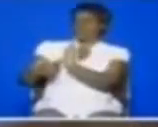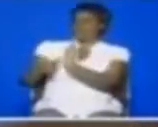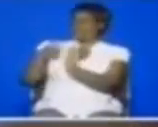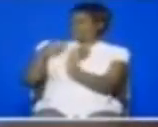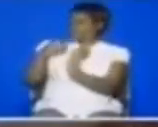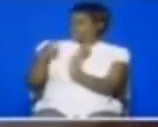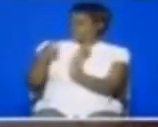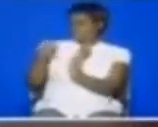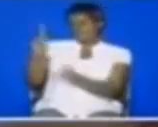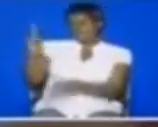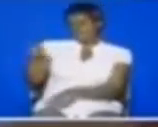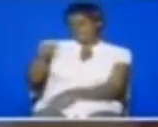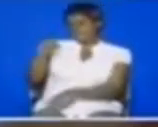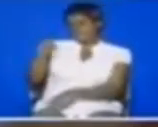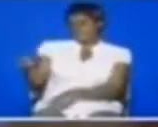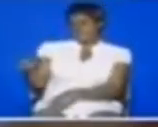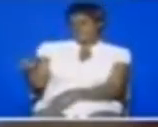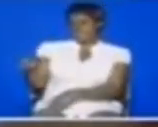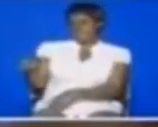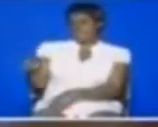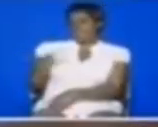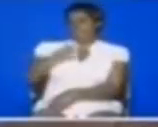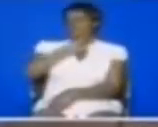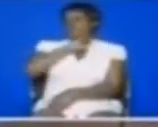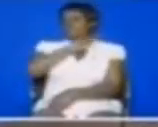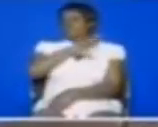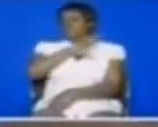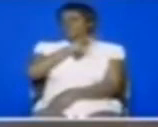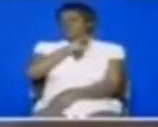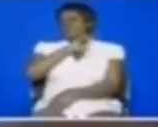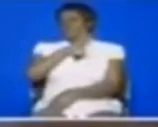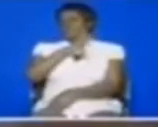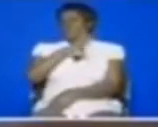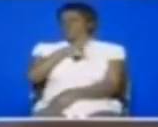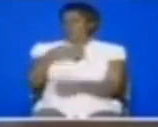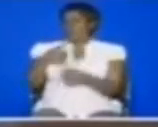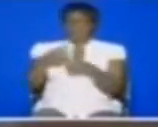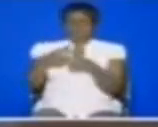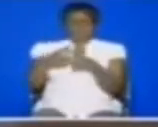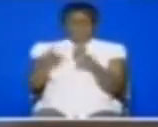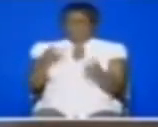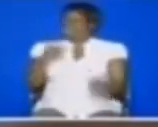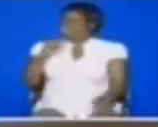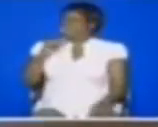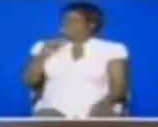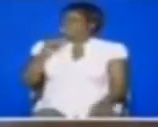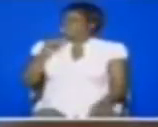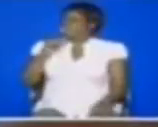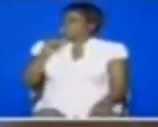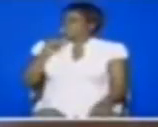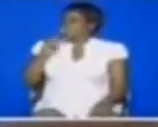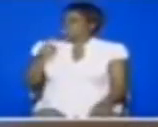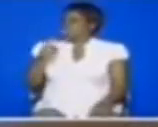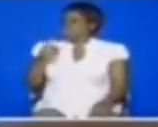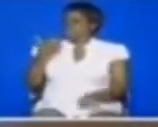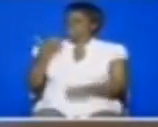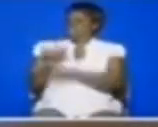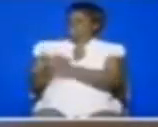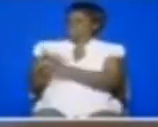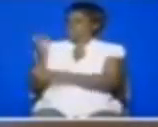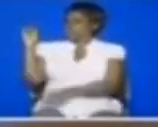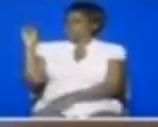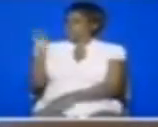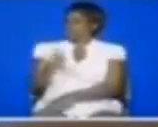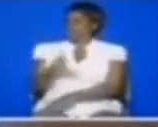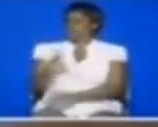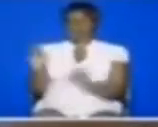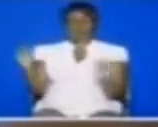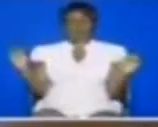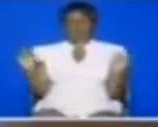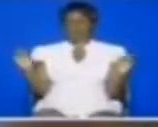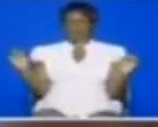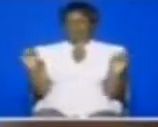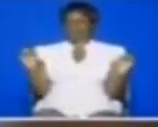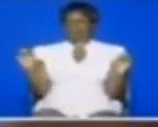that you don't like, for by all means heckle, boo, whatever, you know, but do not resort to throwing stones. All